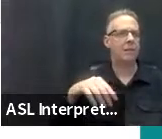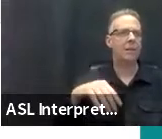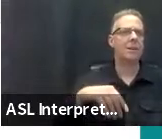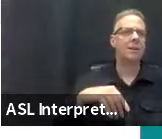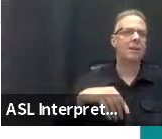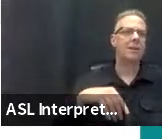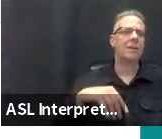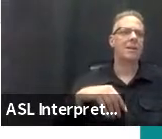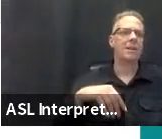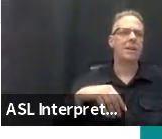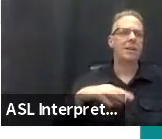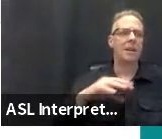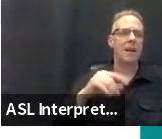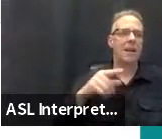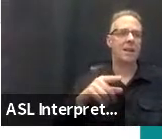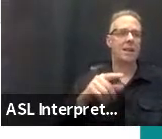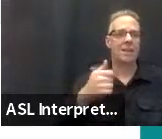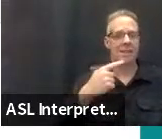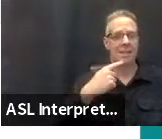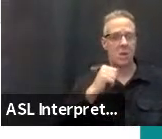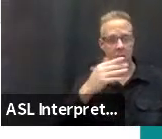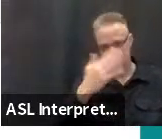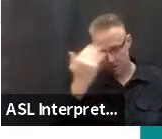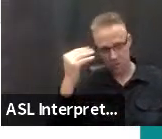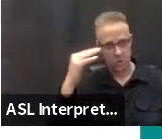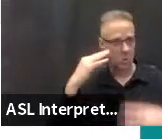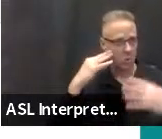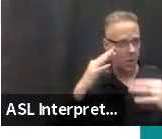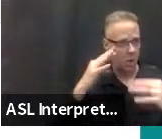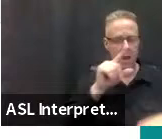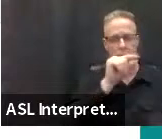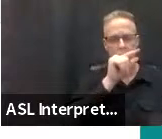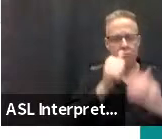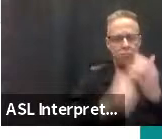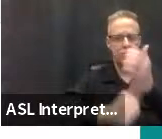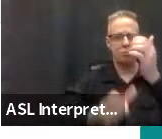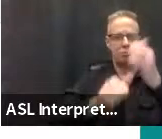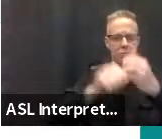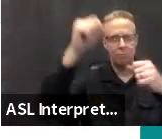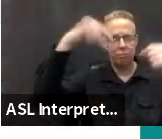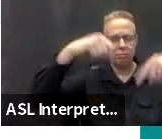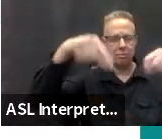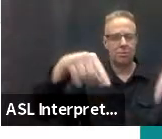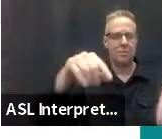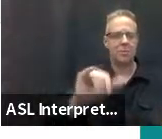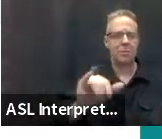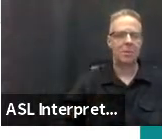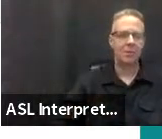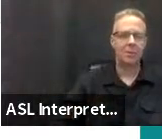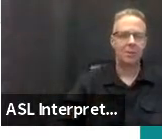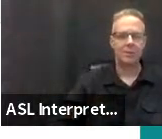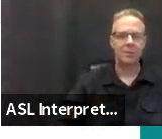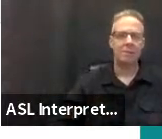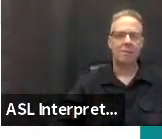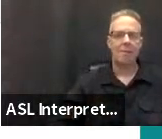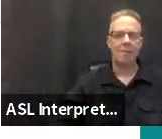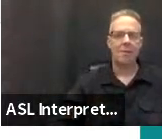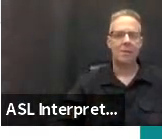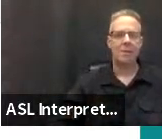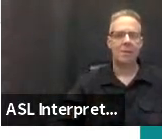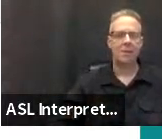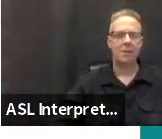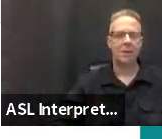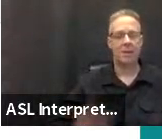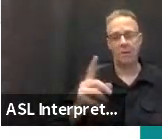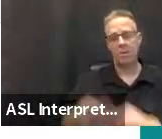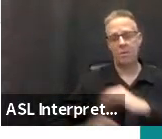the stack, is not to mention the noise level and bird droppings. Yeah, I think our bridge